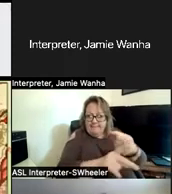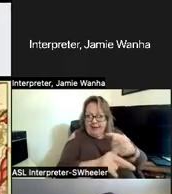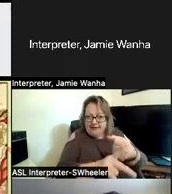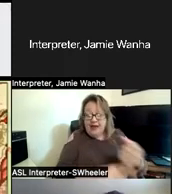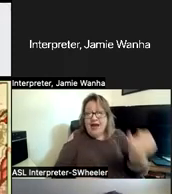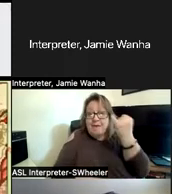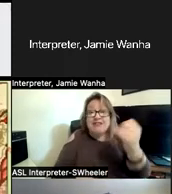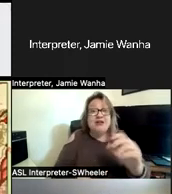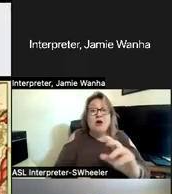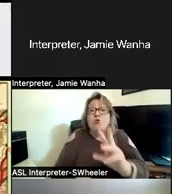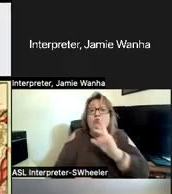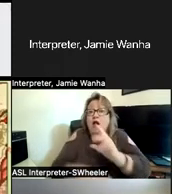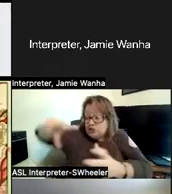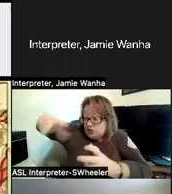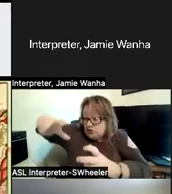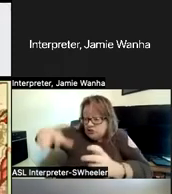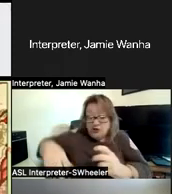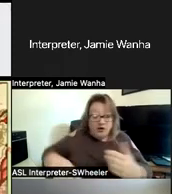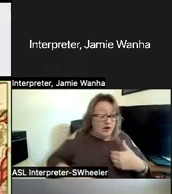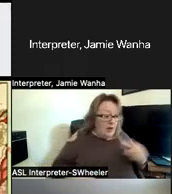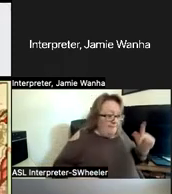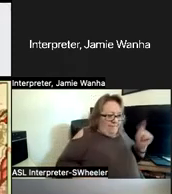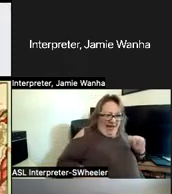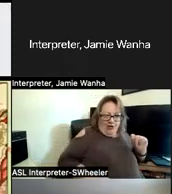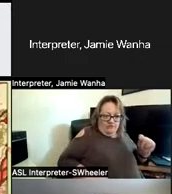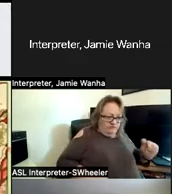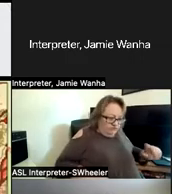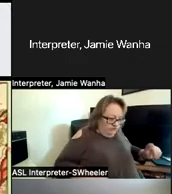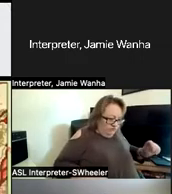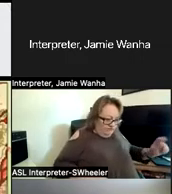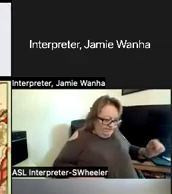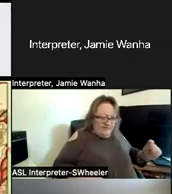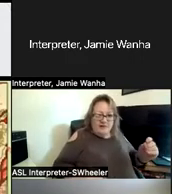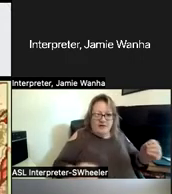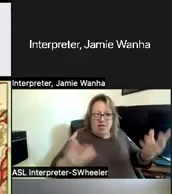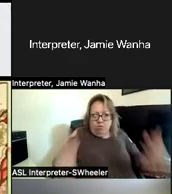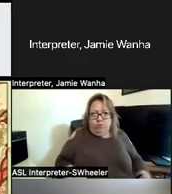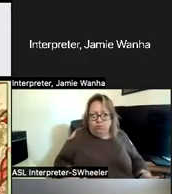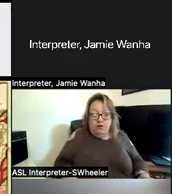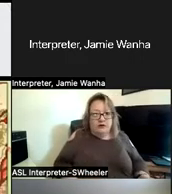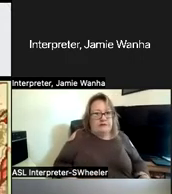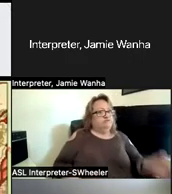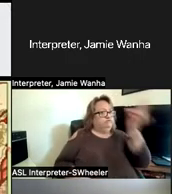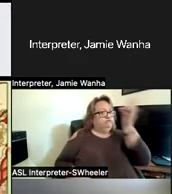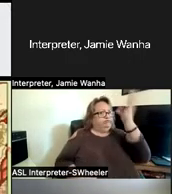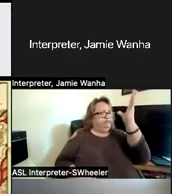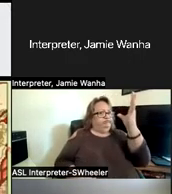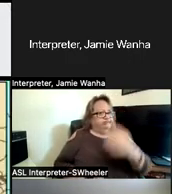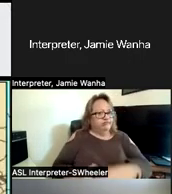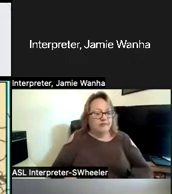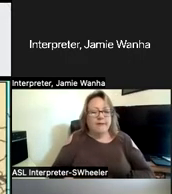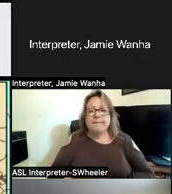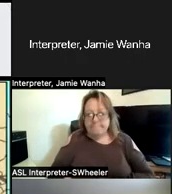have water and we don't have the wastewater system working in certain areas. That would be terrible. The next one, we are